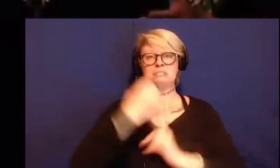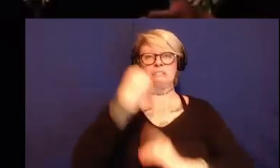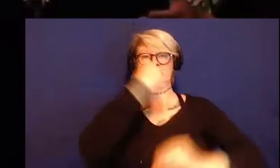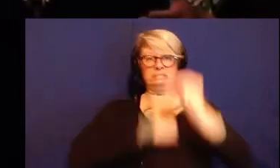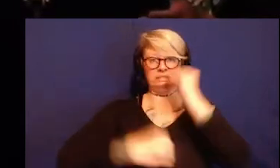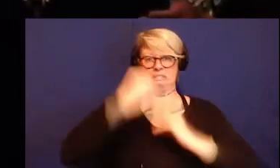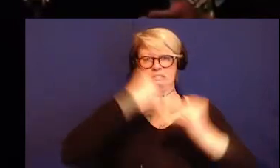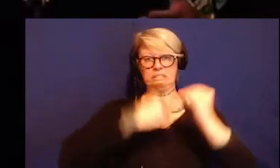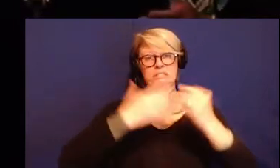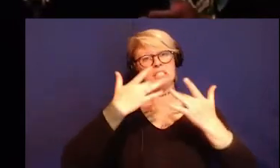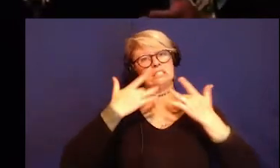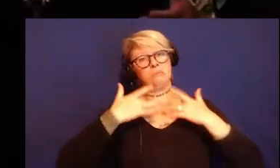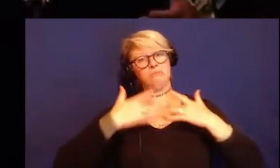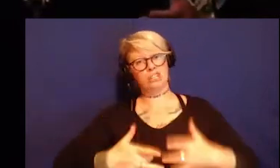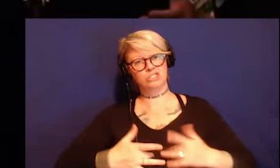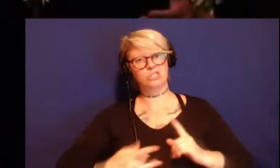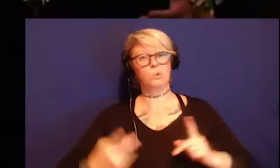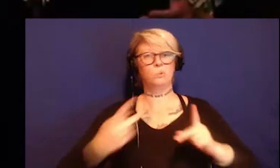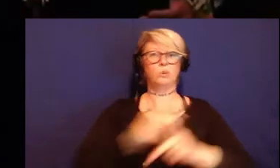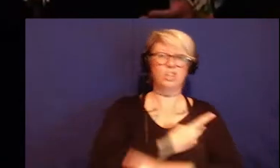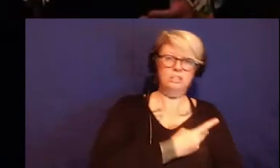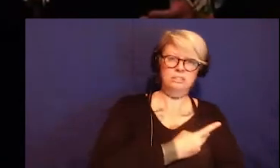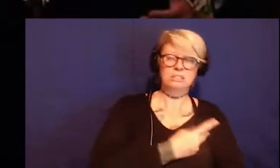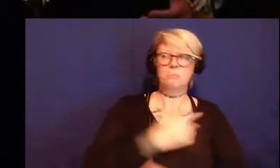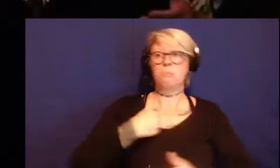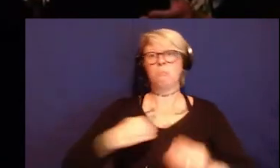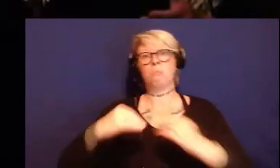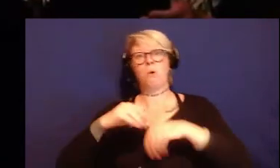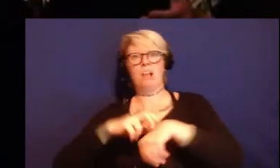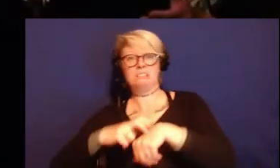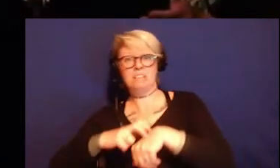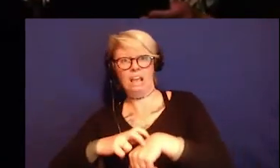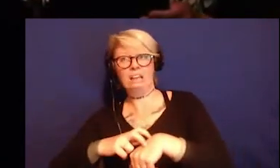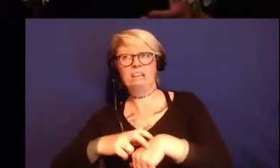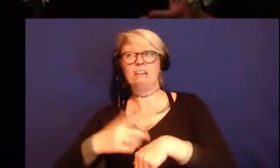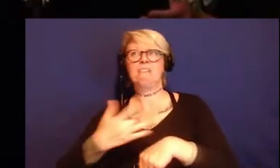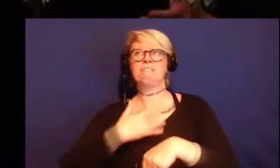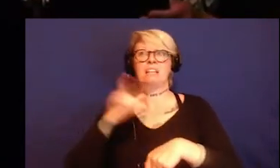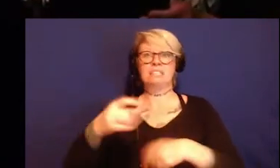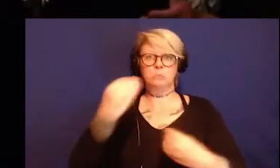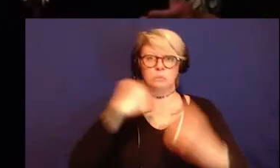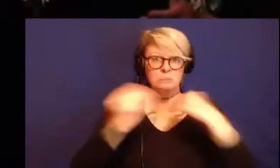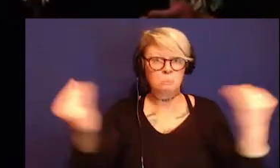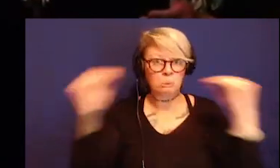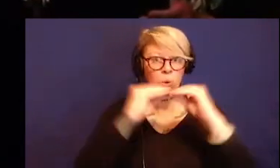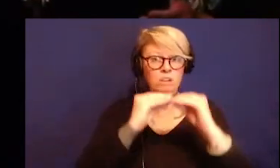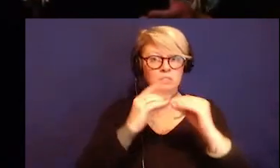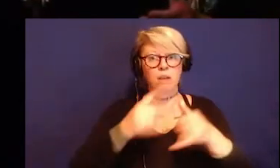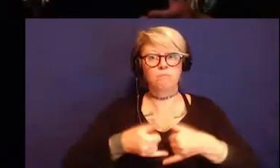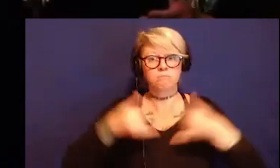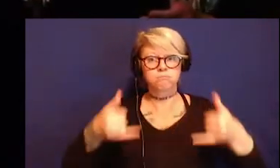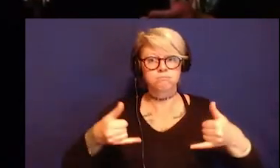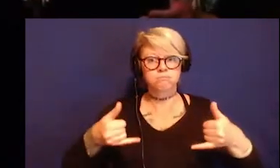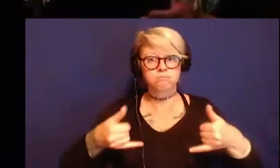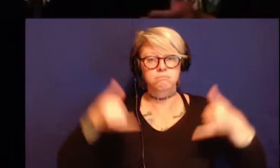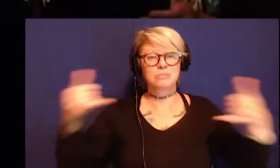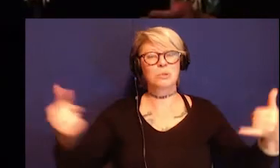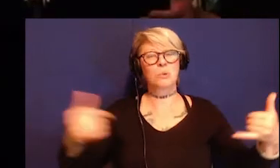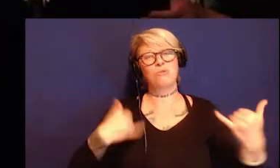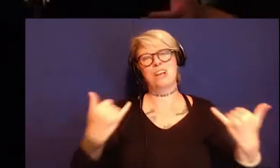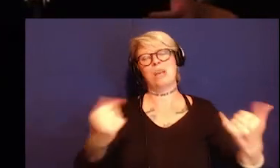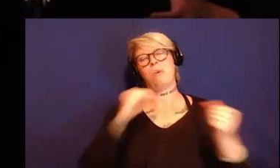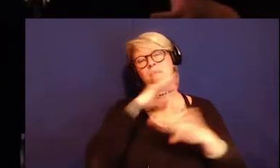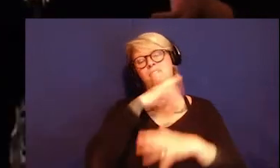social anxiety, which increased the amount of emotion I had to eat, which made me even fatter. So, as a resume, I'm kind of a fucking mess.